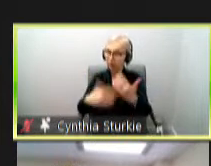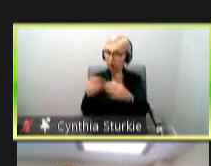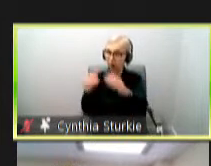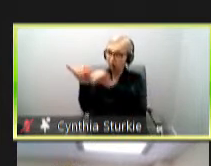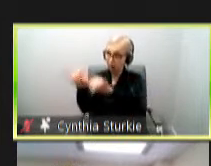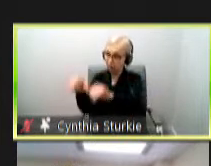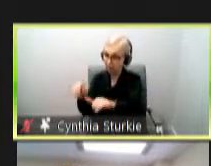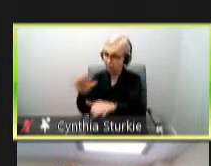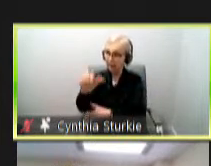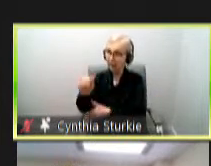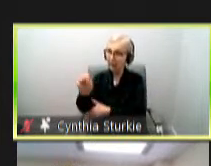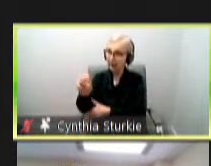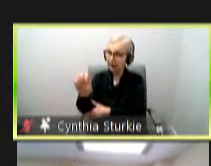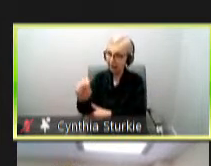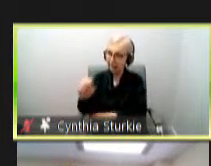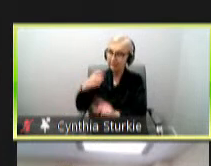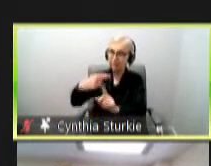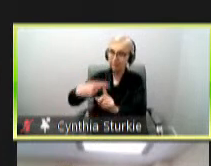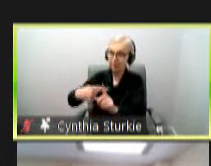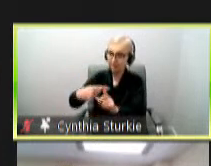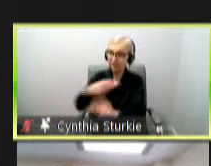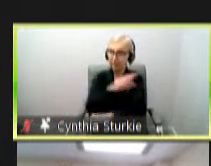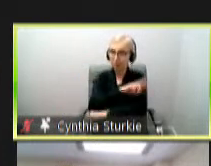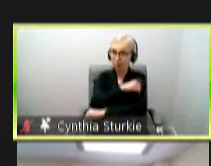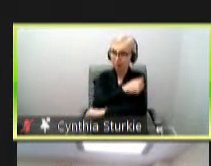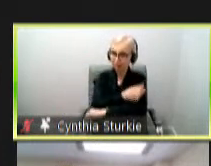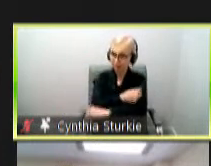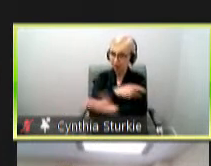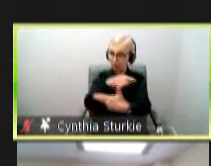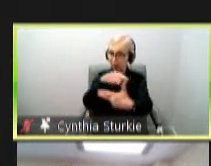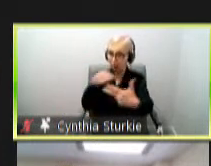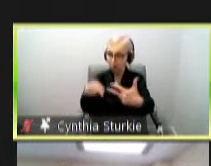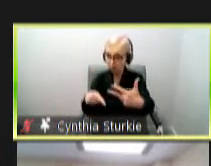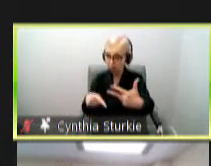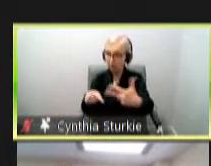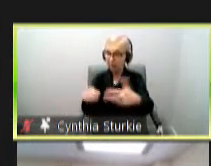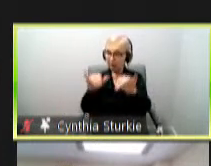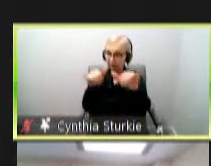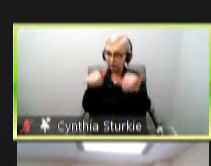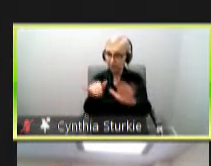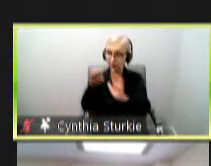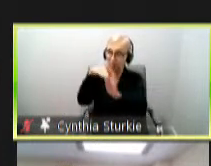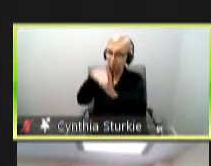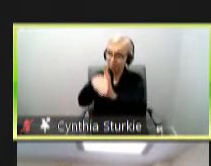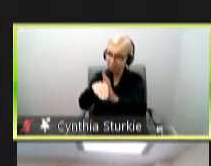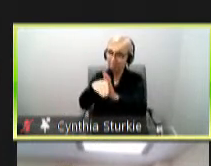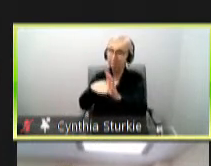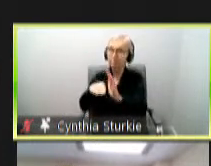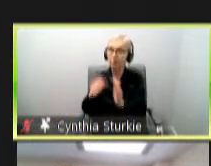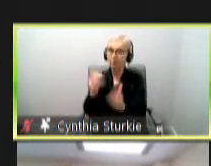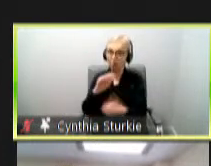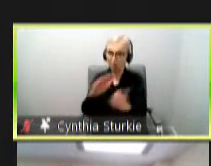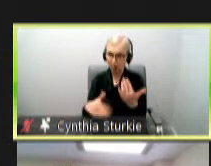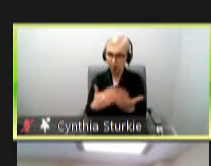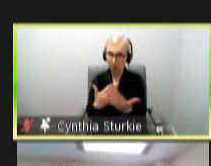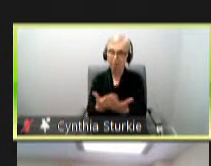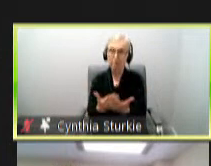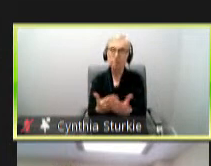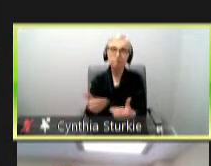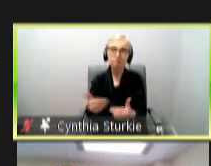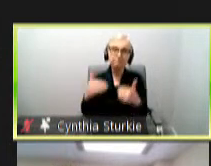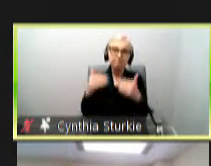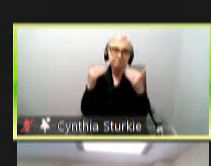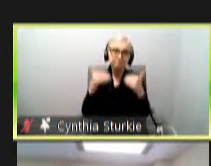case data, percent positivity data, or hospitalization data, all of those metrics really trending down and in the right direction at this point. Next slide,